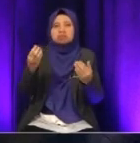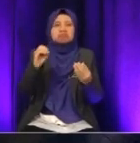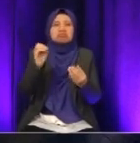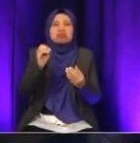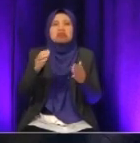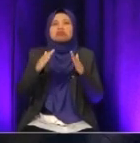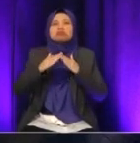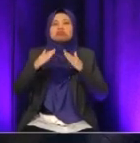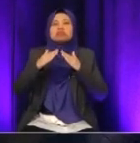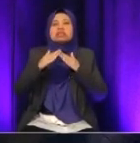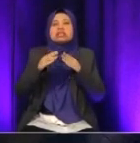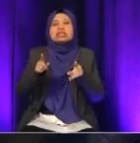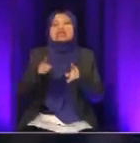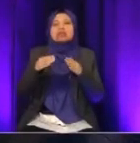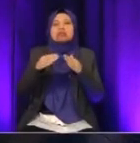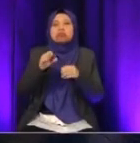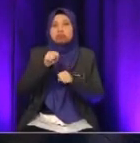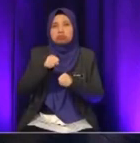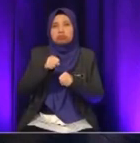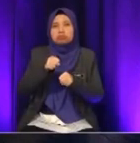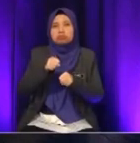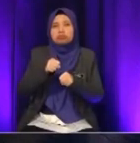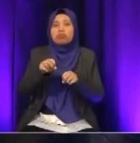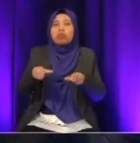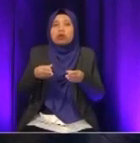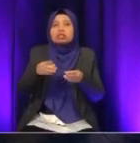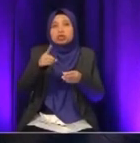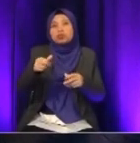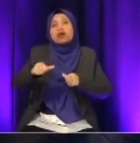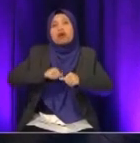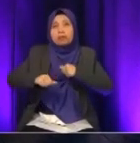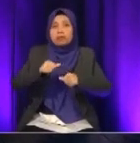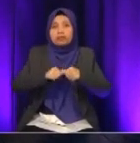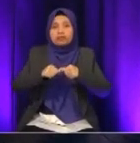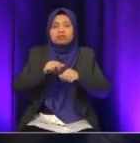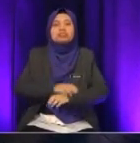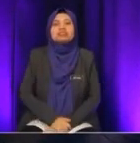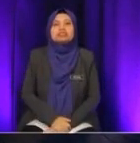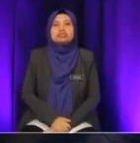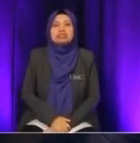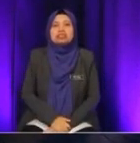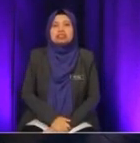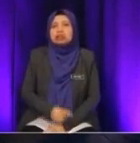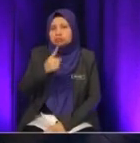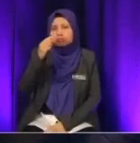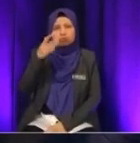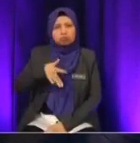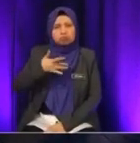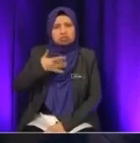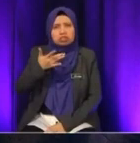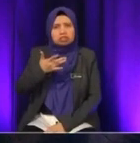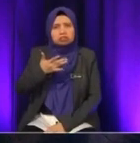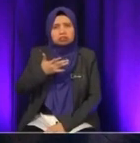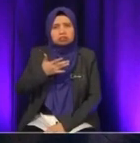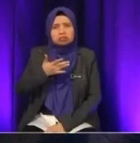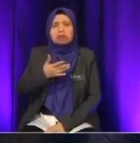just to spend time with them, have a mm-hmm. chit-chat with them and maybe do some beneficial activities. That's yep. a good one. Yep, yep. So do you think she deserves an ice cream